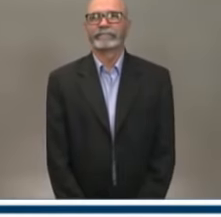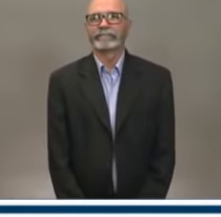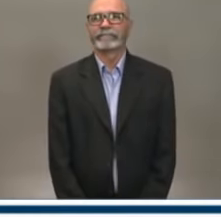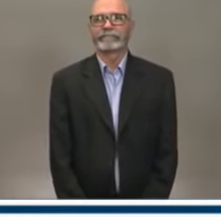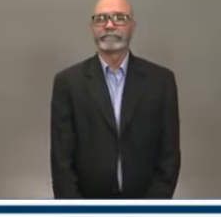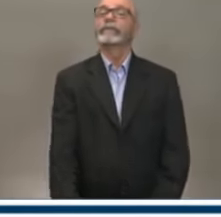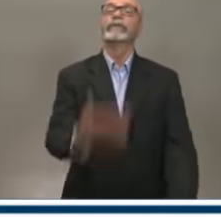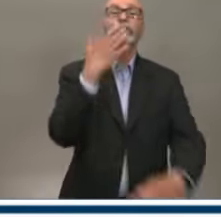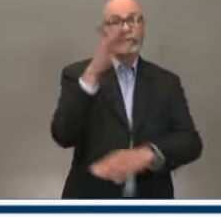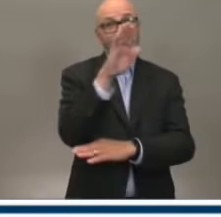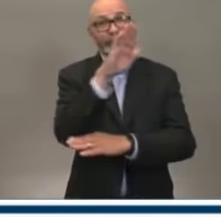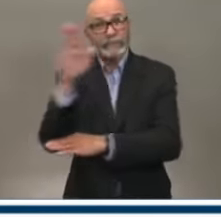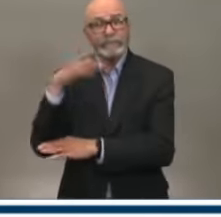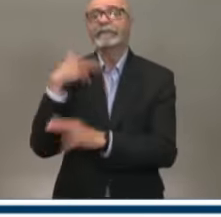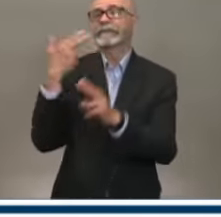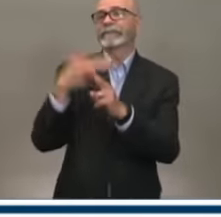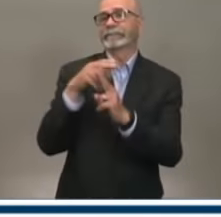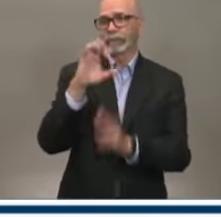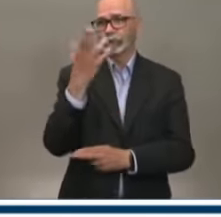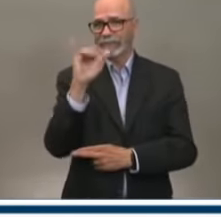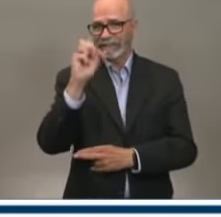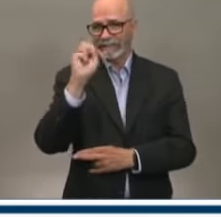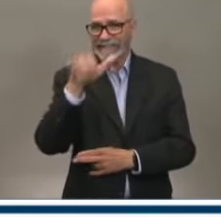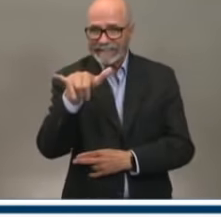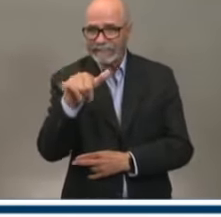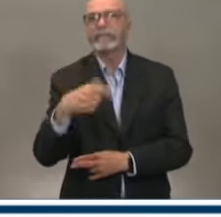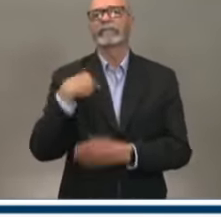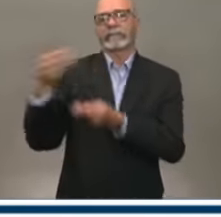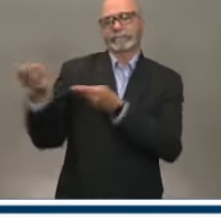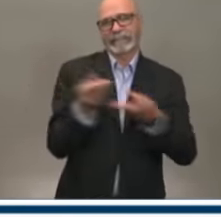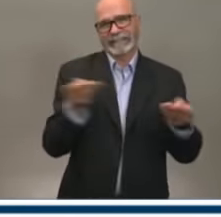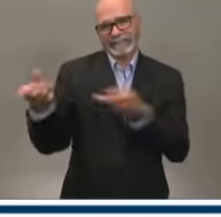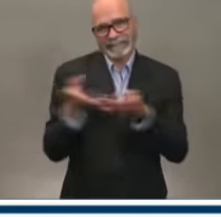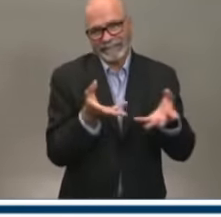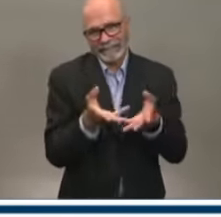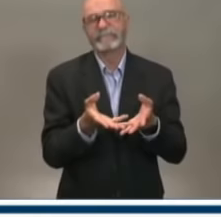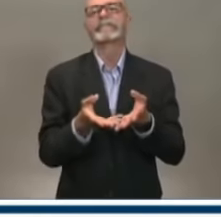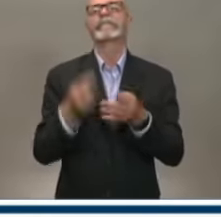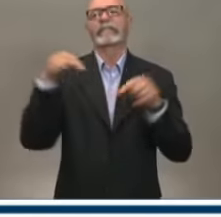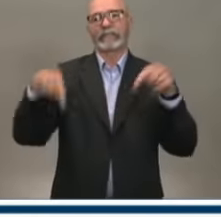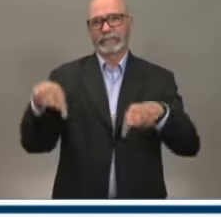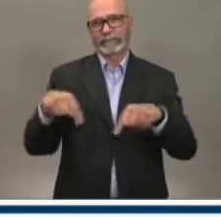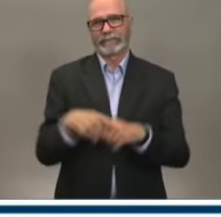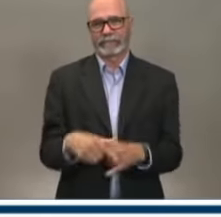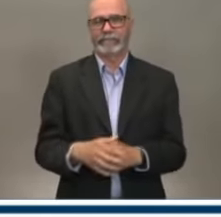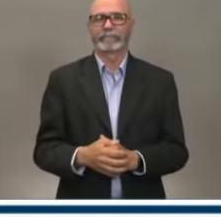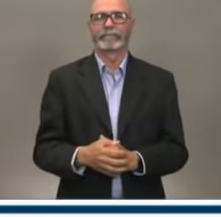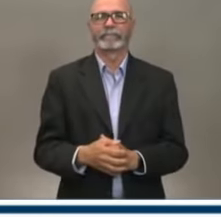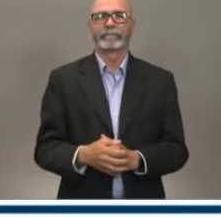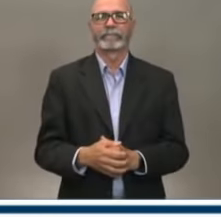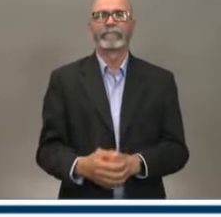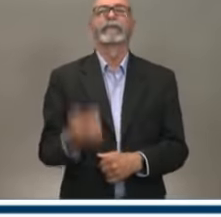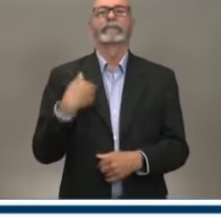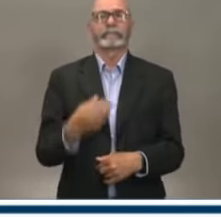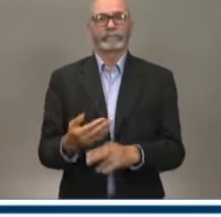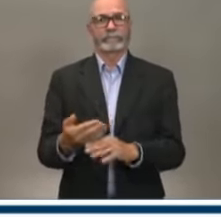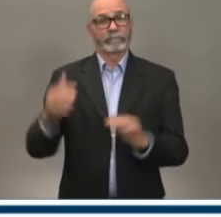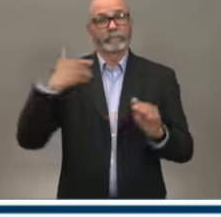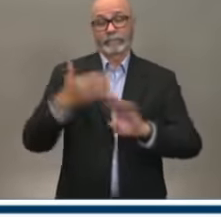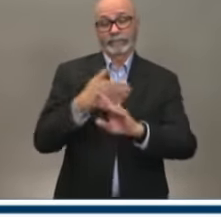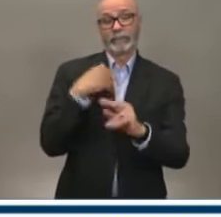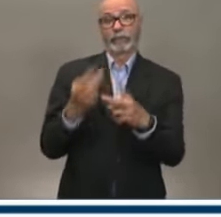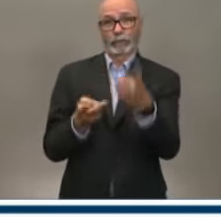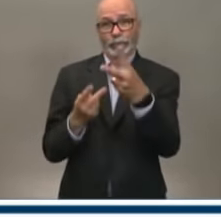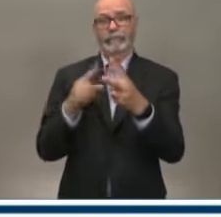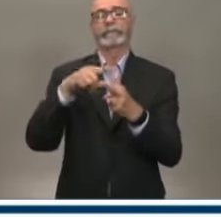Good afternoon. My name is Chrissy Matheson, and I'll be your moderator for today's press briefing. Before we begin, I'd like to introduce the Premier of Nova Scotia, Stephen McNeil,